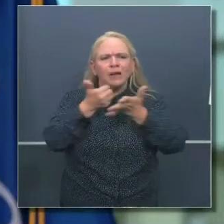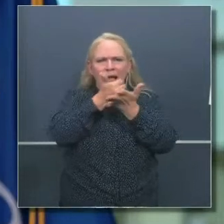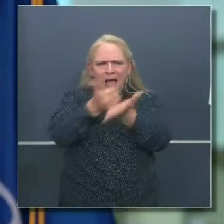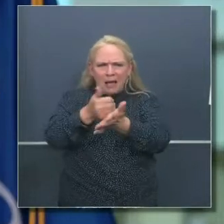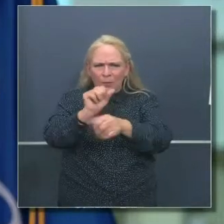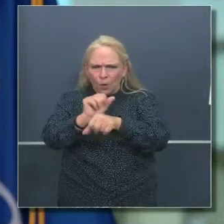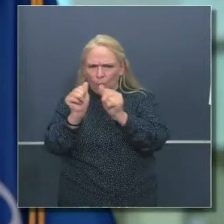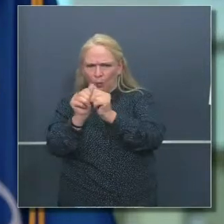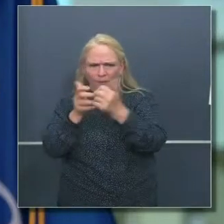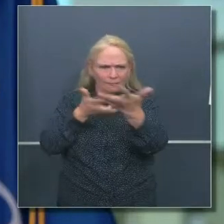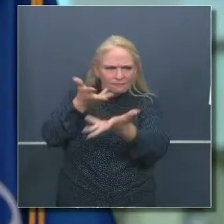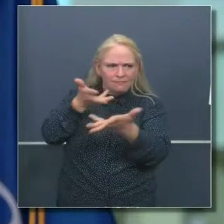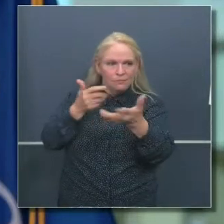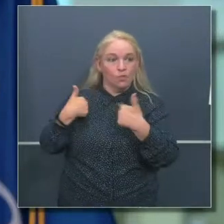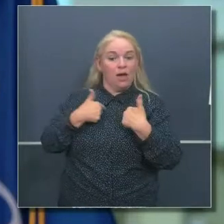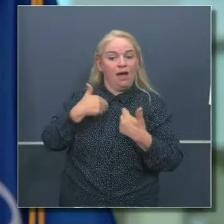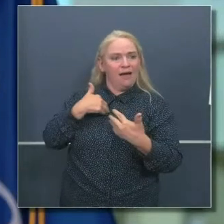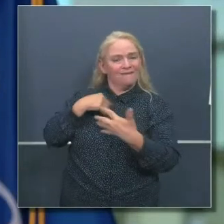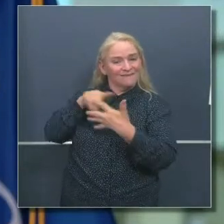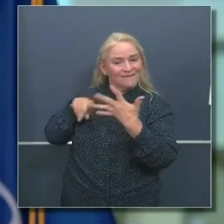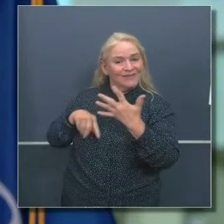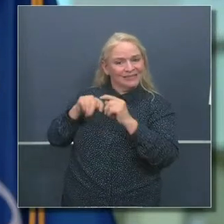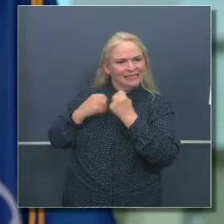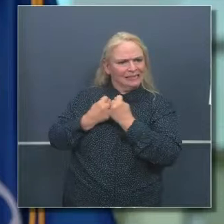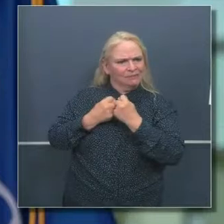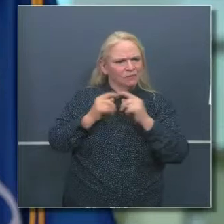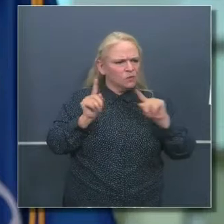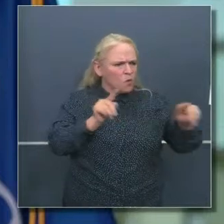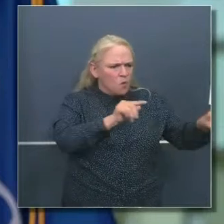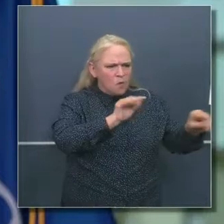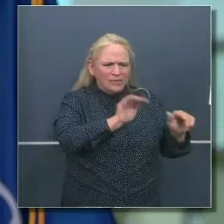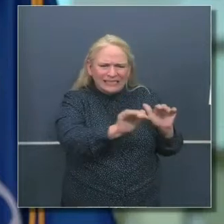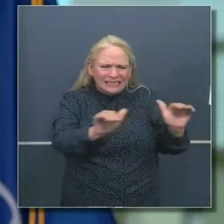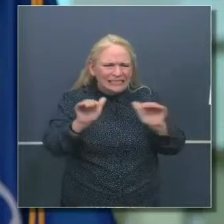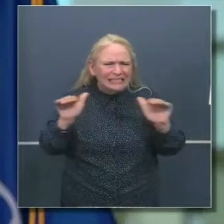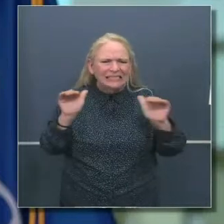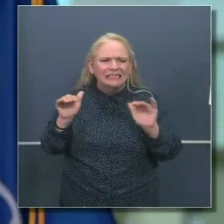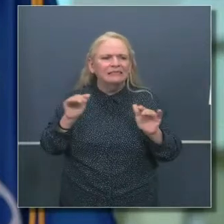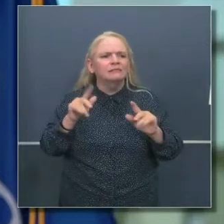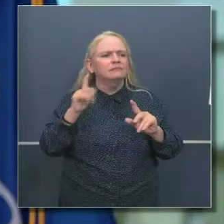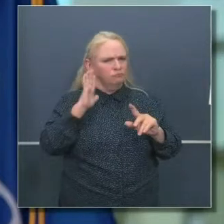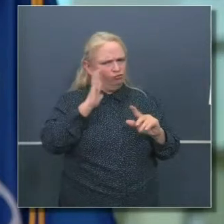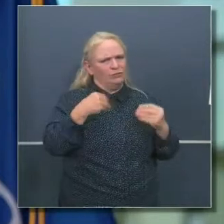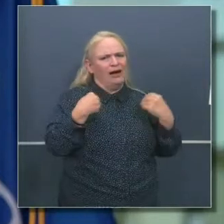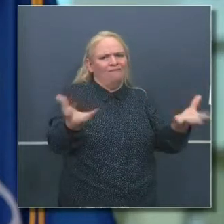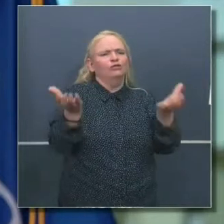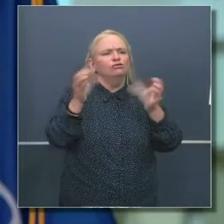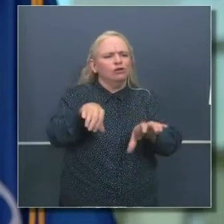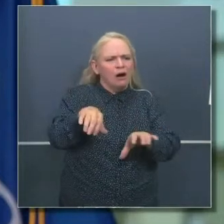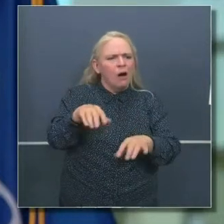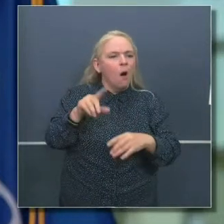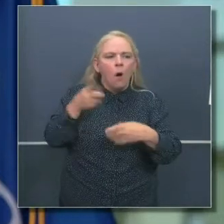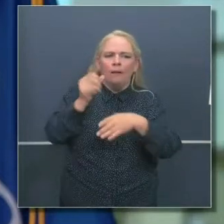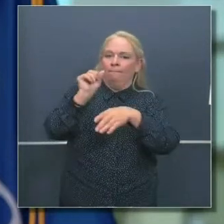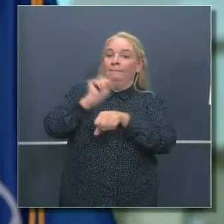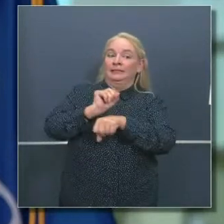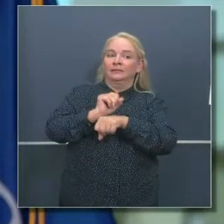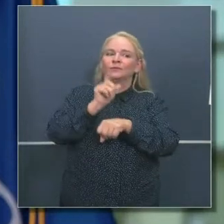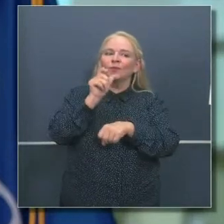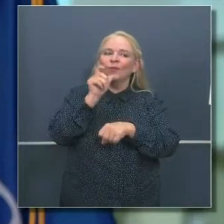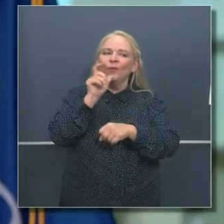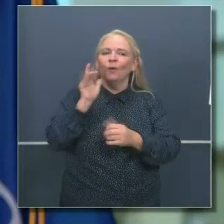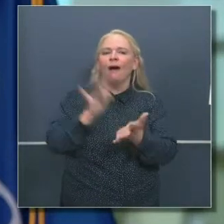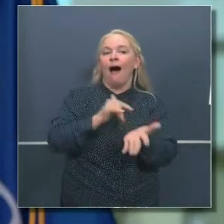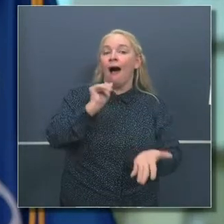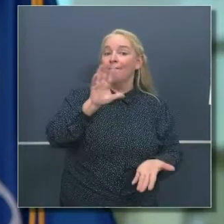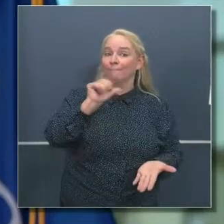these teams in 6 different regions in the state. They're targeting enforcement based upon abuse. Again, not to try to be punitive, but people